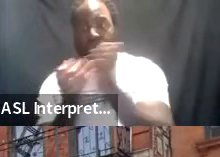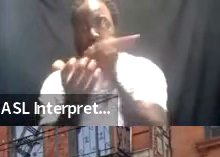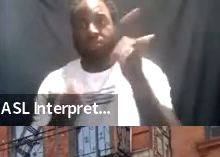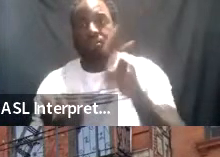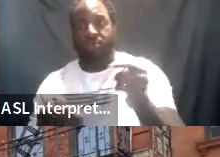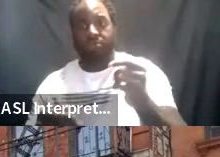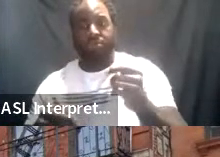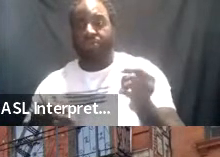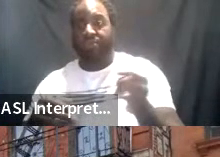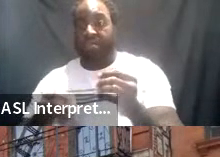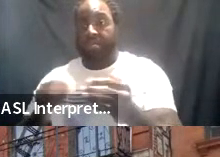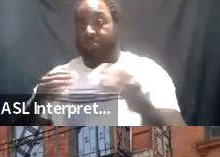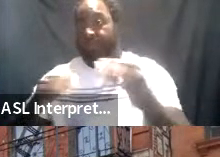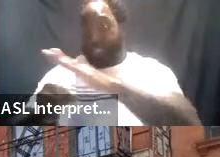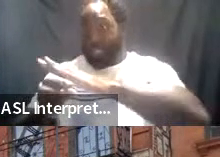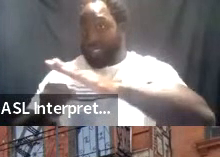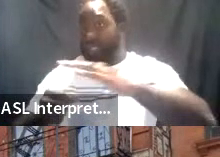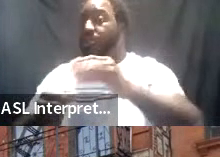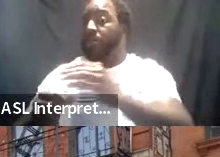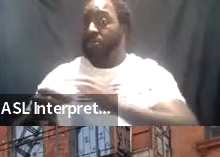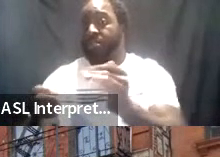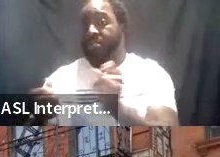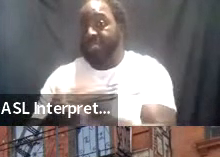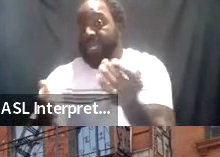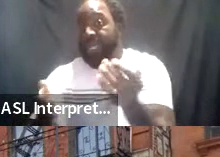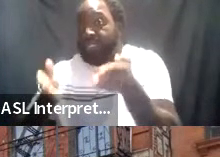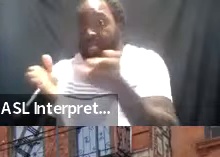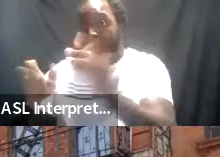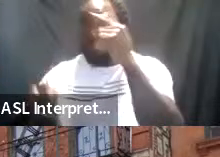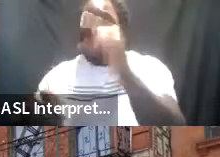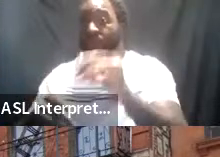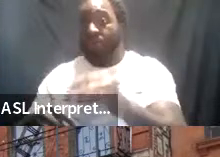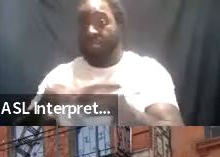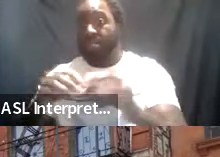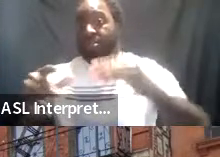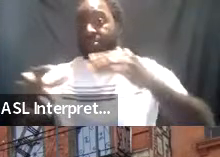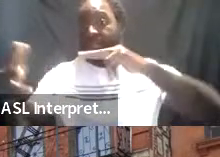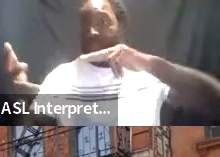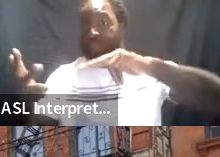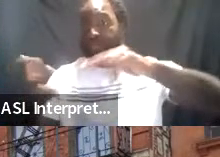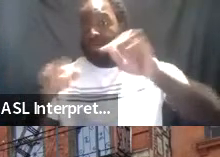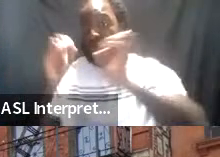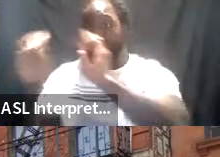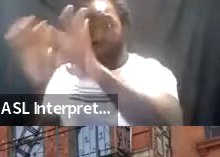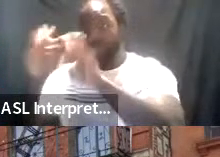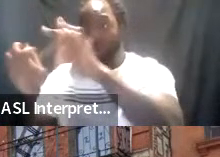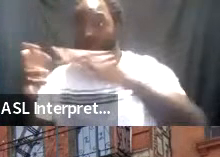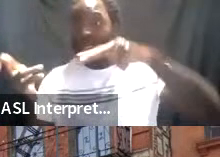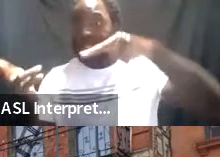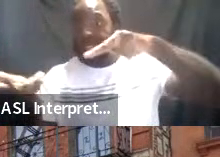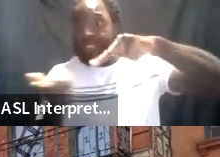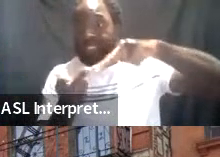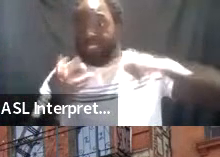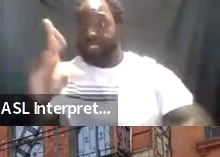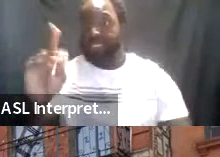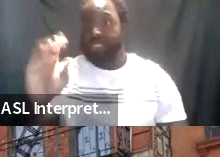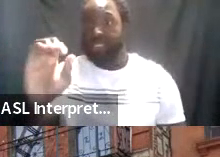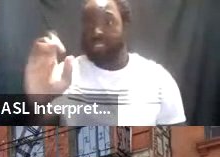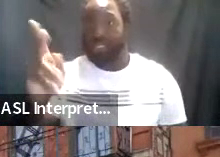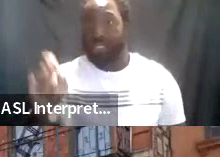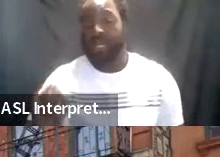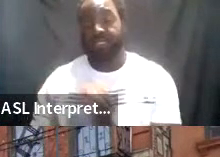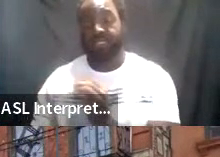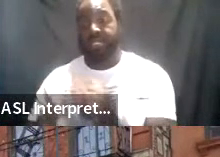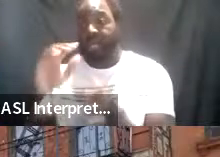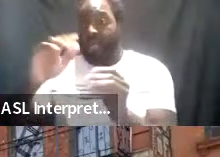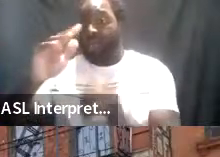in our zoning that would trigger the need for additional loading docks. And this can ensure that our existing buildings can remain occupied as the economy